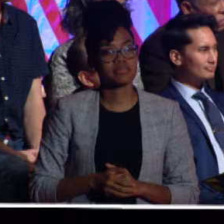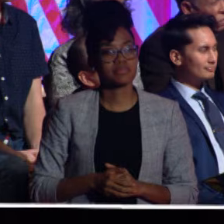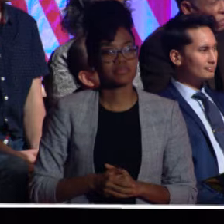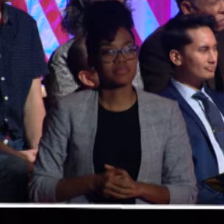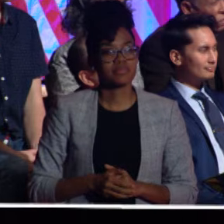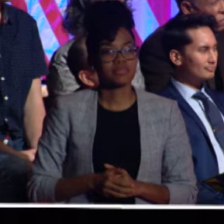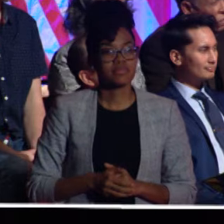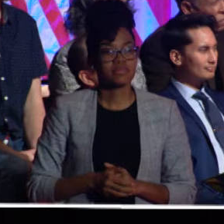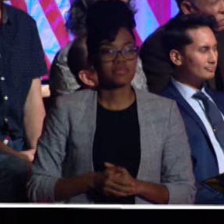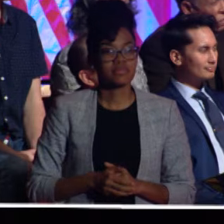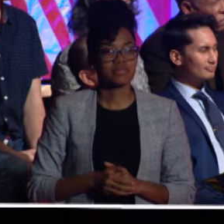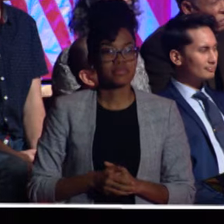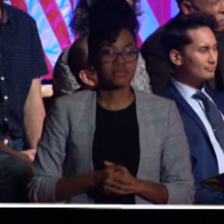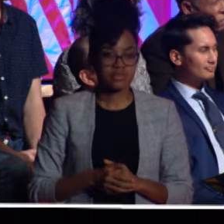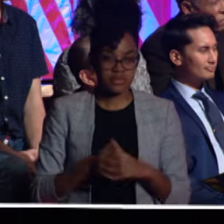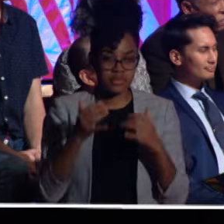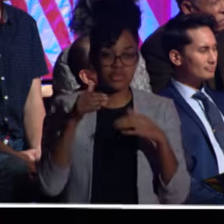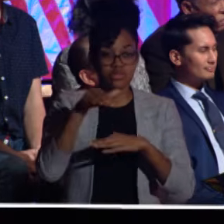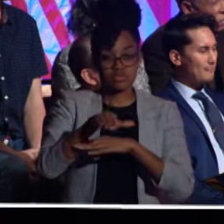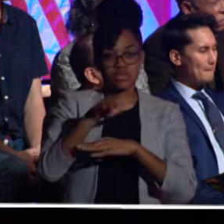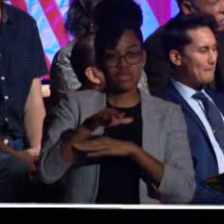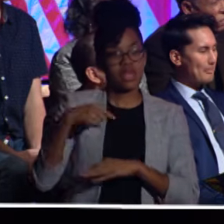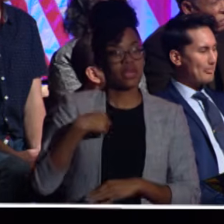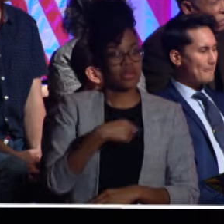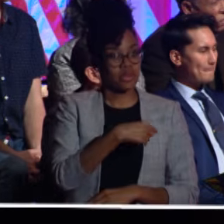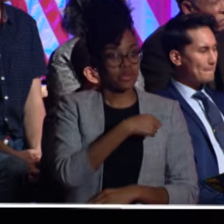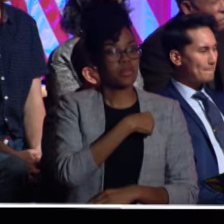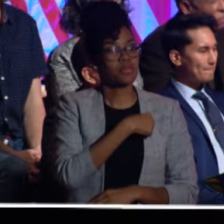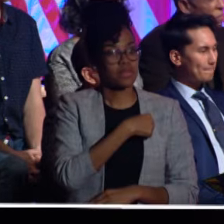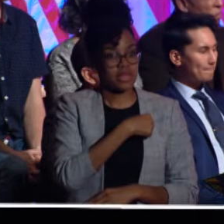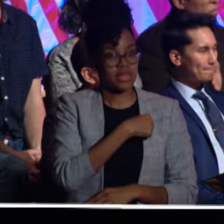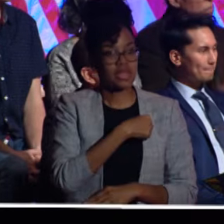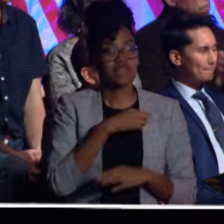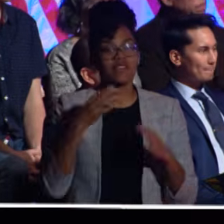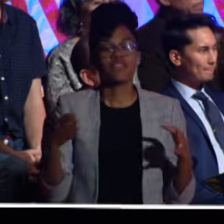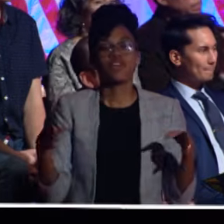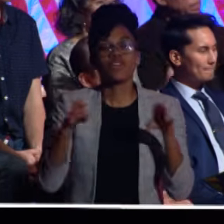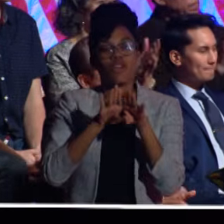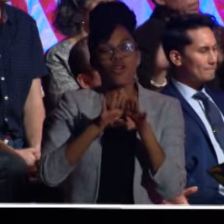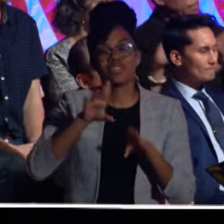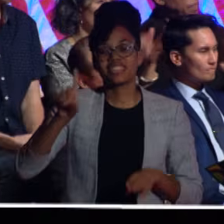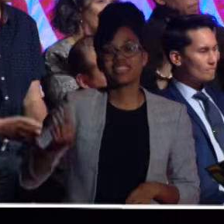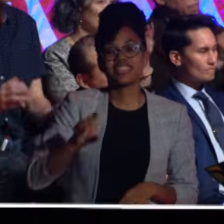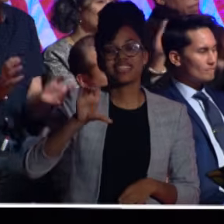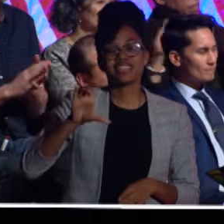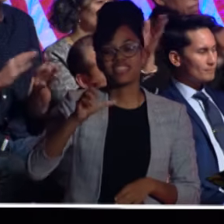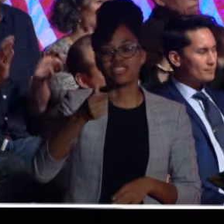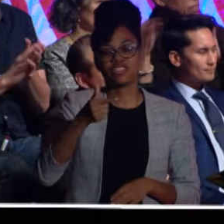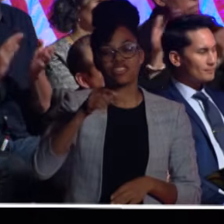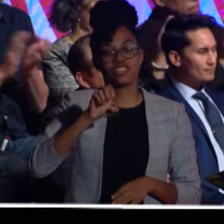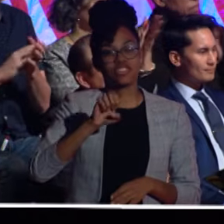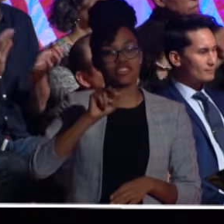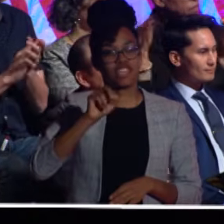hearts and minds because together we close DC General once and for all.